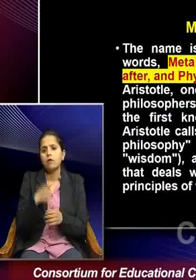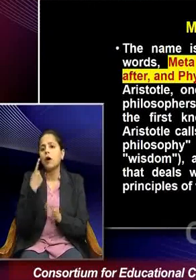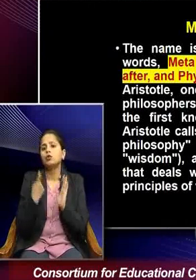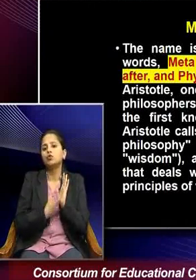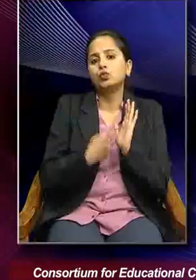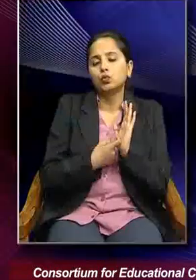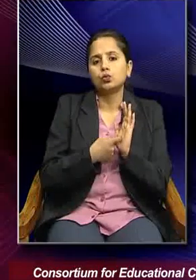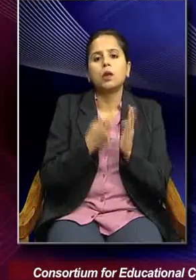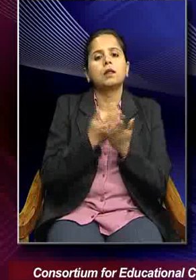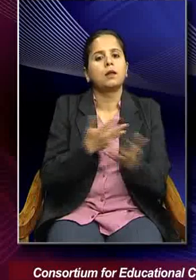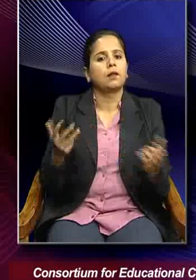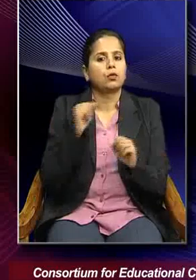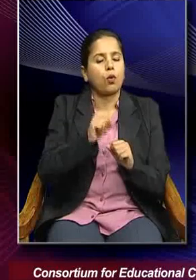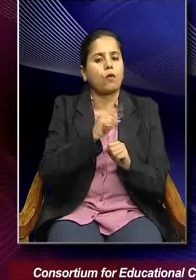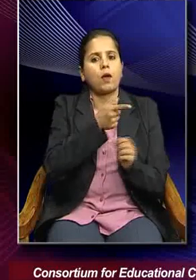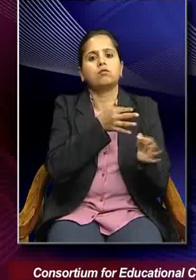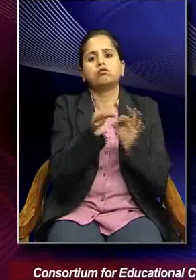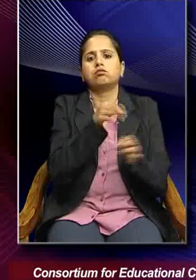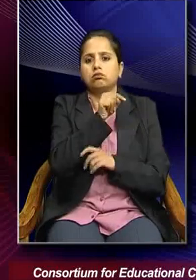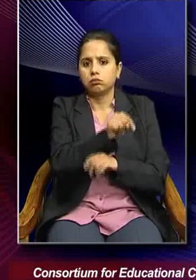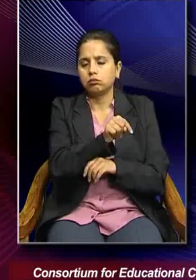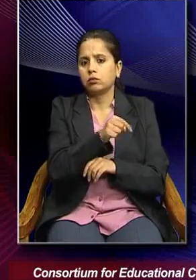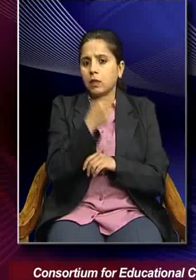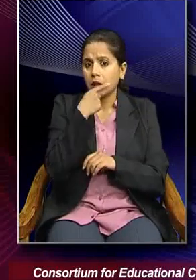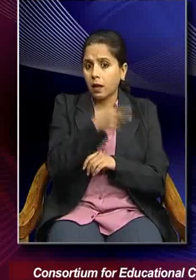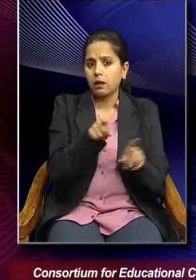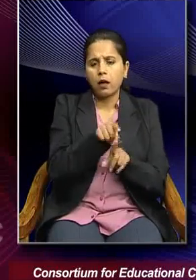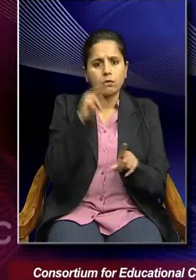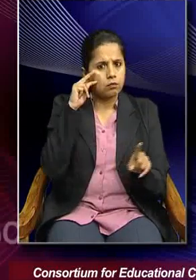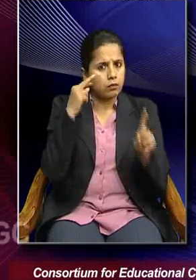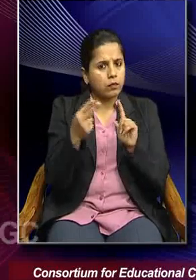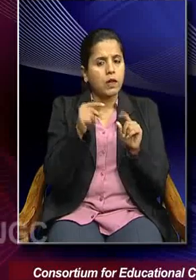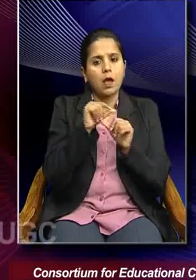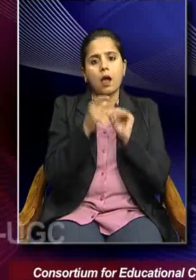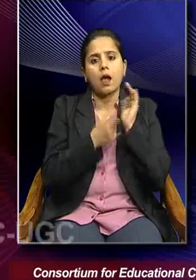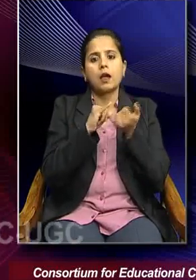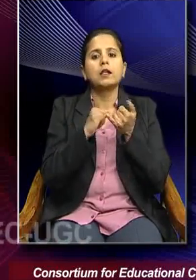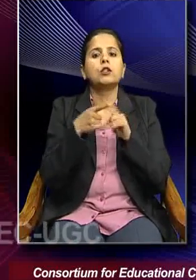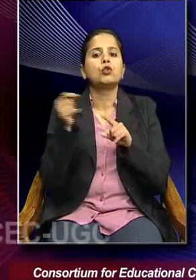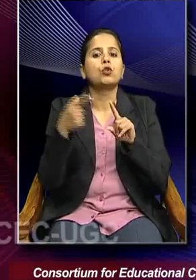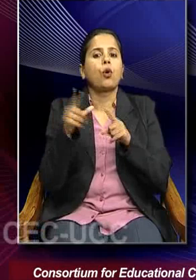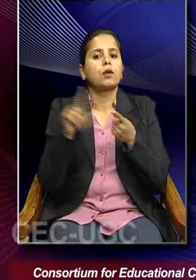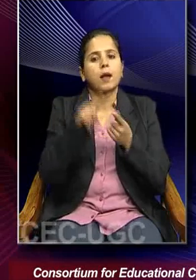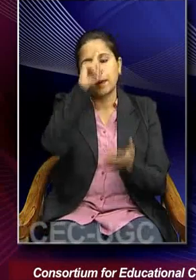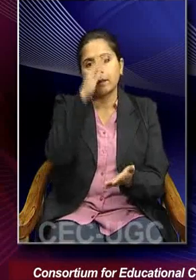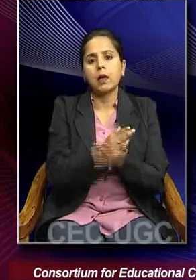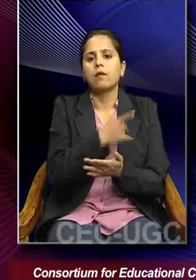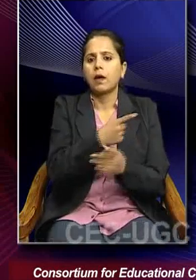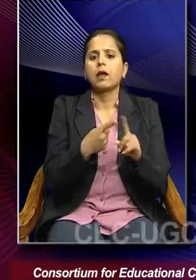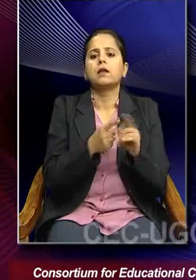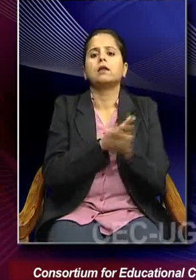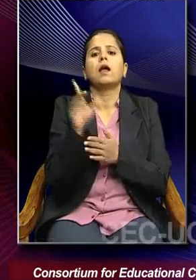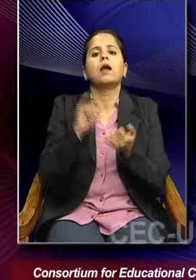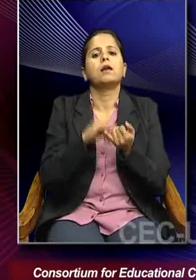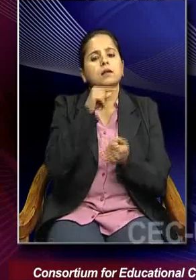of things. So from that aspect, Aristotle believed that it is Thales